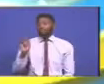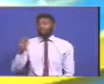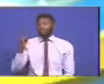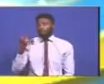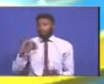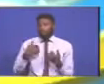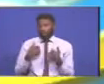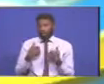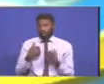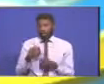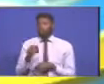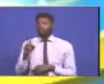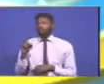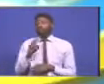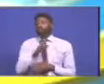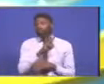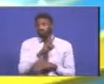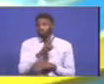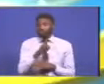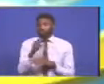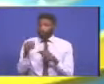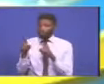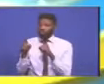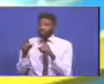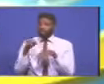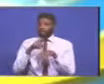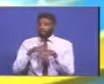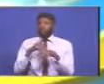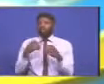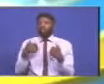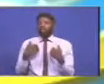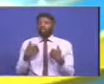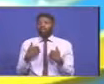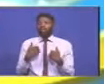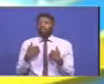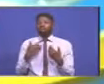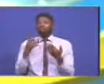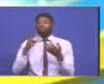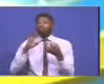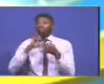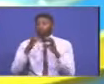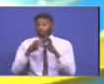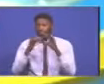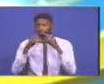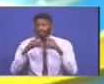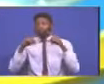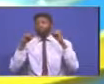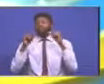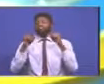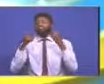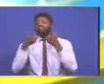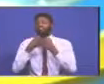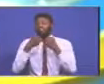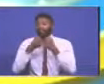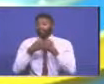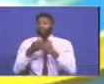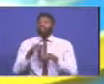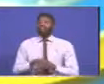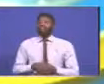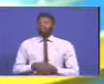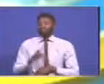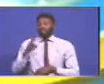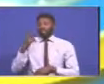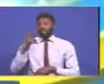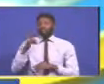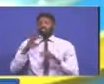1-2 podium placing at the ReadySteady Tokyo Grand Prix in Japan. The Tokyo Grand Prix was the second World